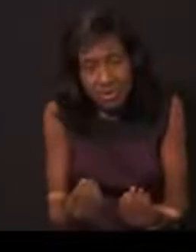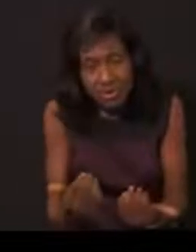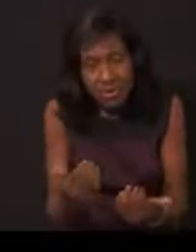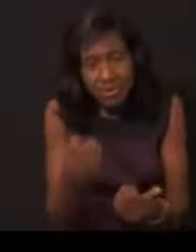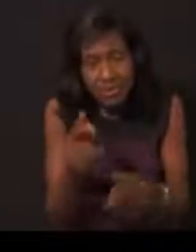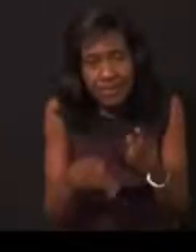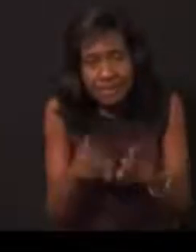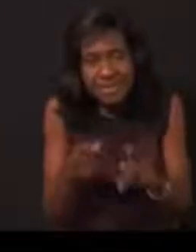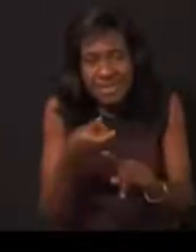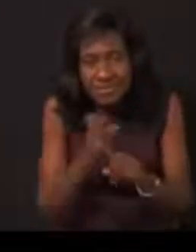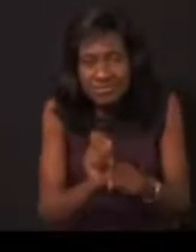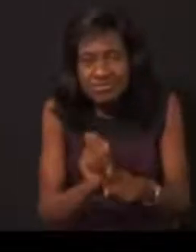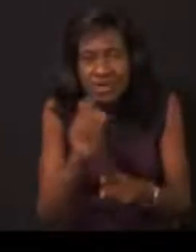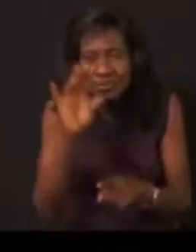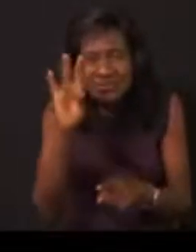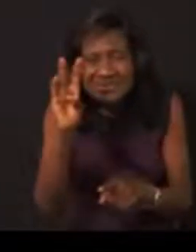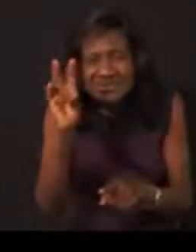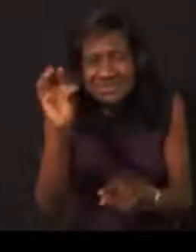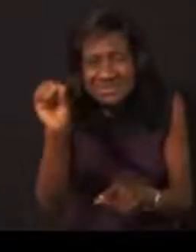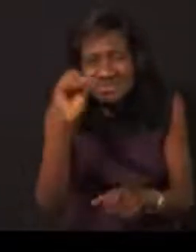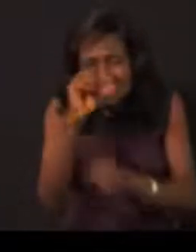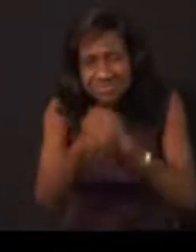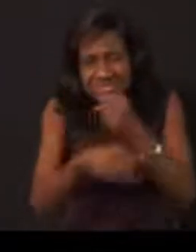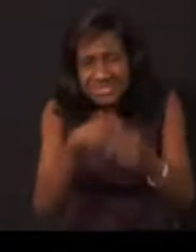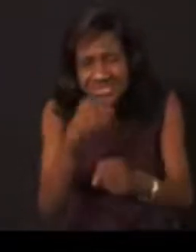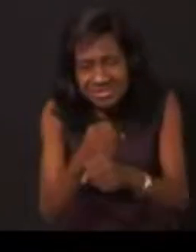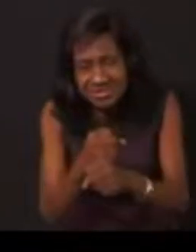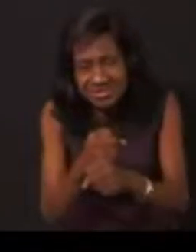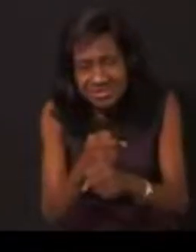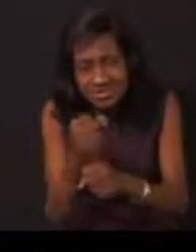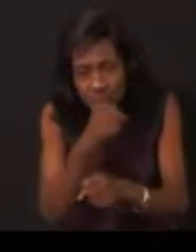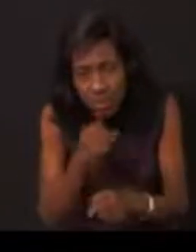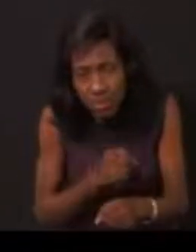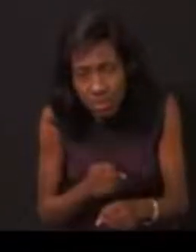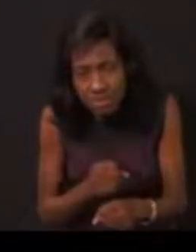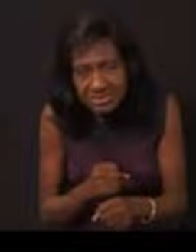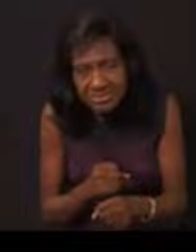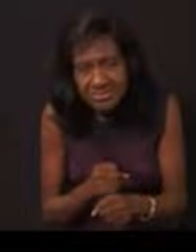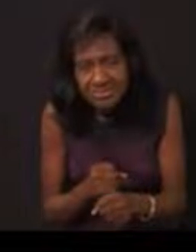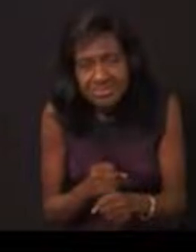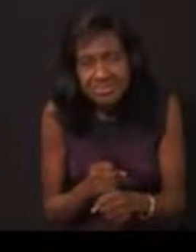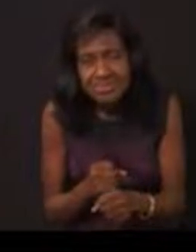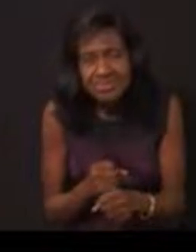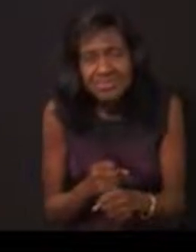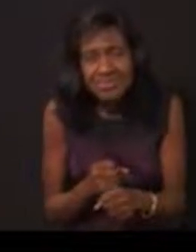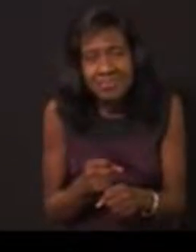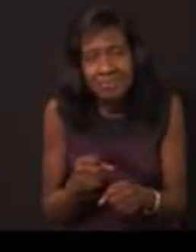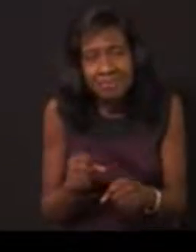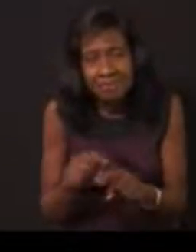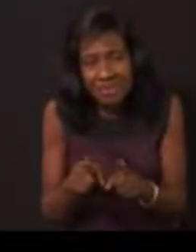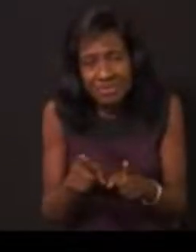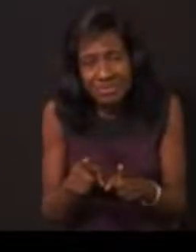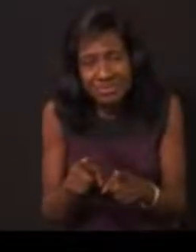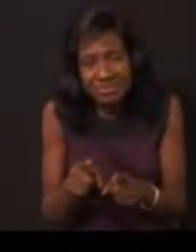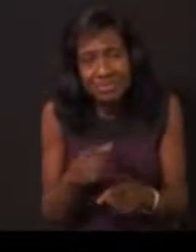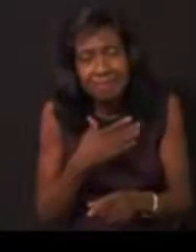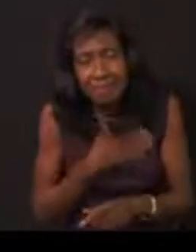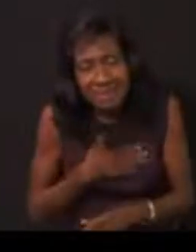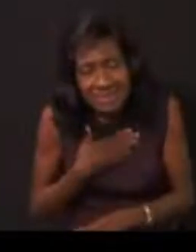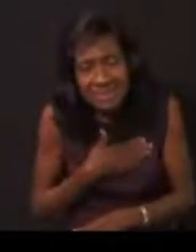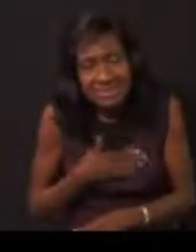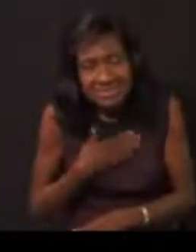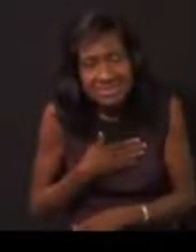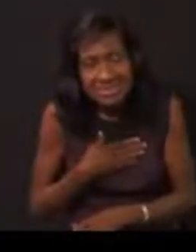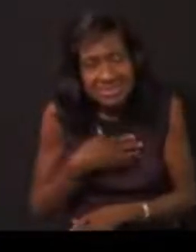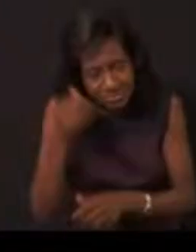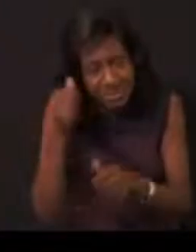have vulnerabilities, but we will get there. And please go